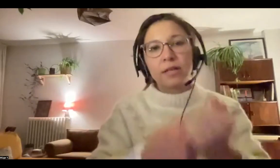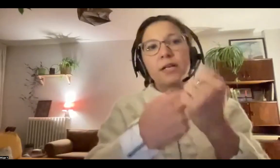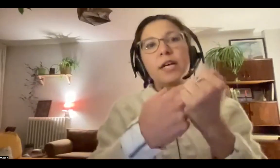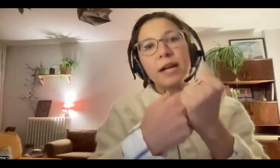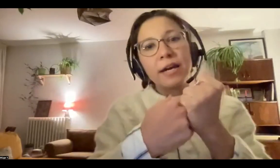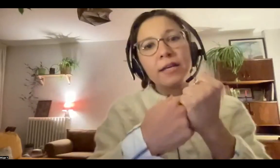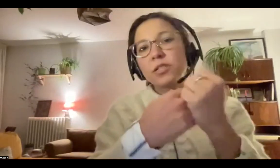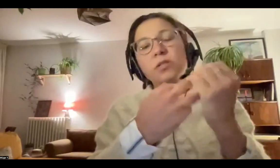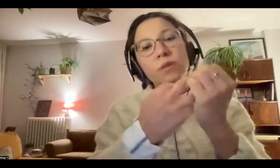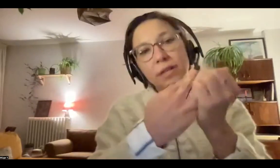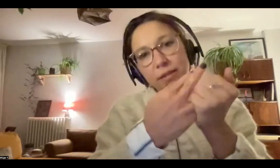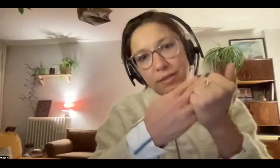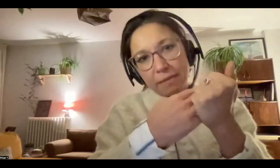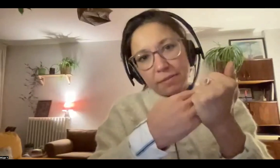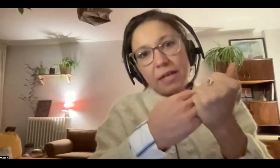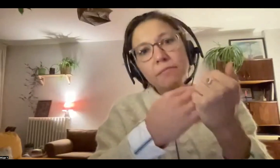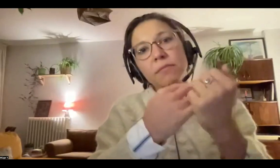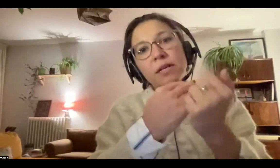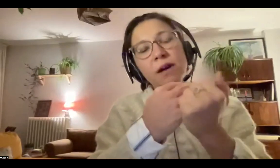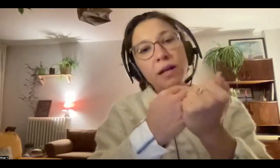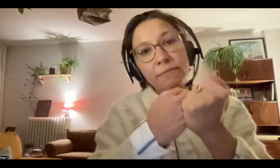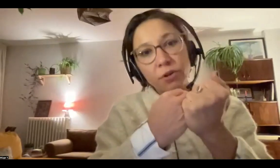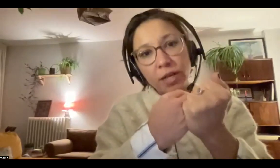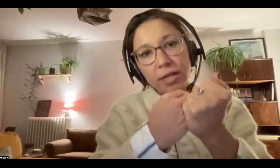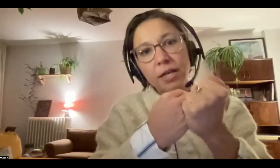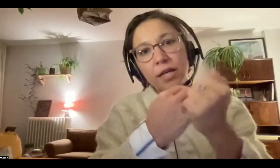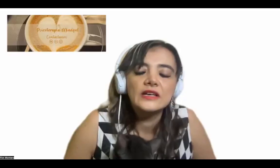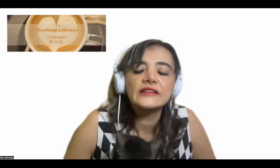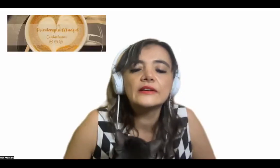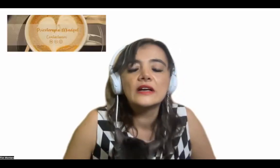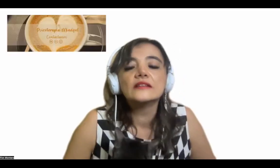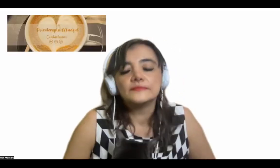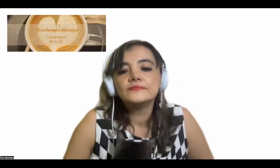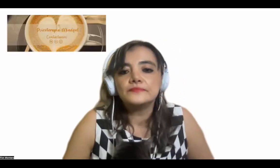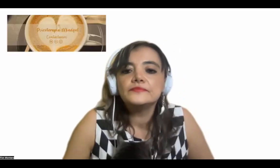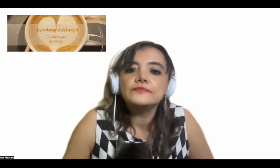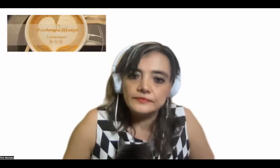it, can I just do it at the same time meanwhile yeah. I'm working?